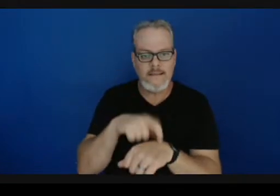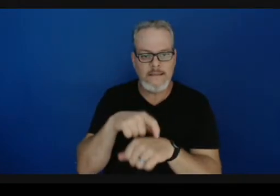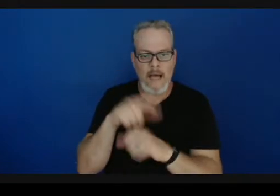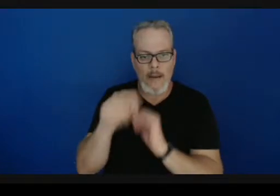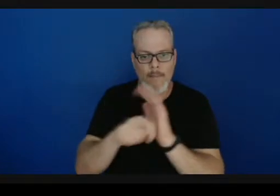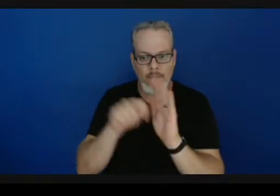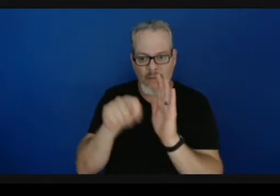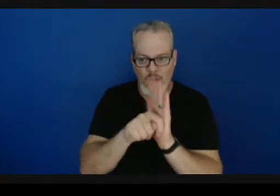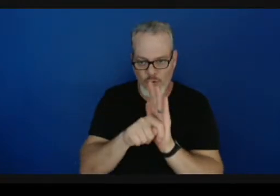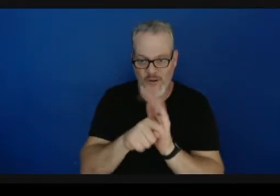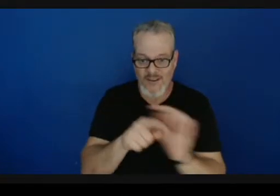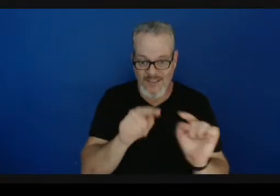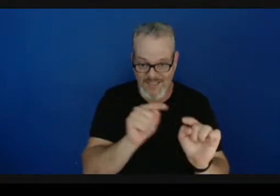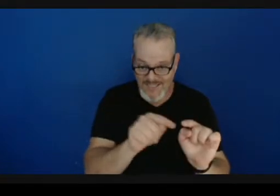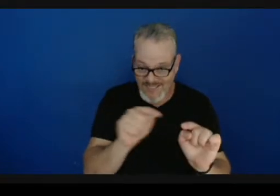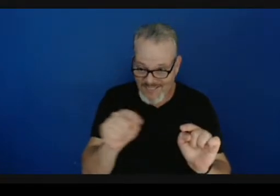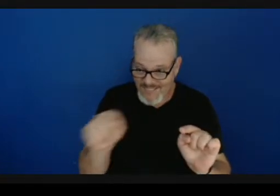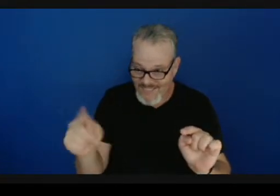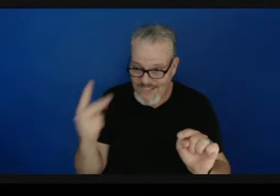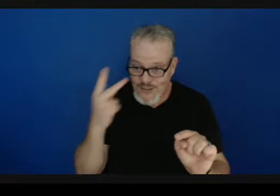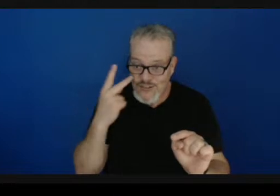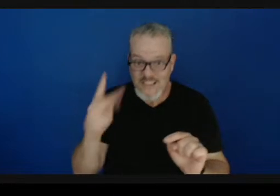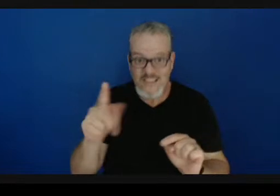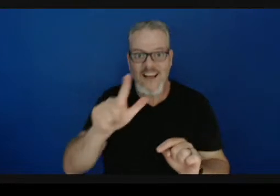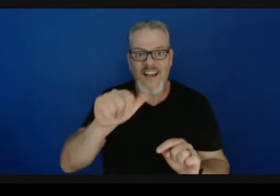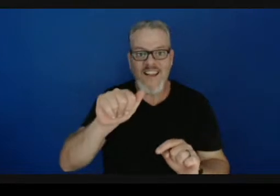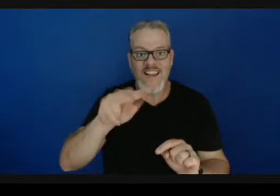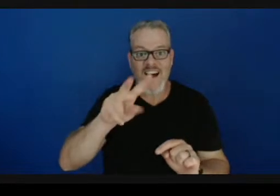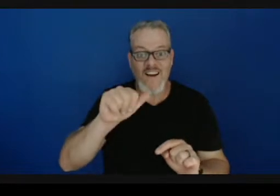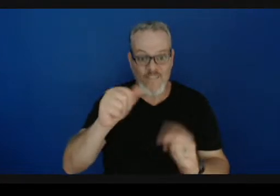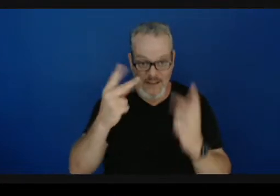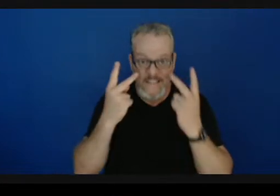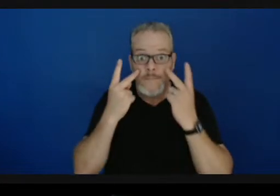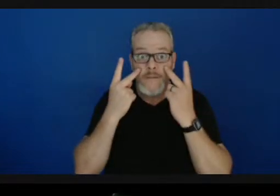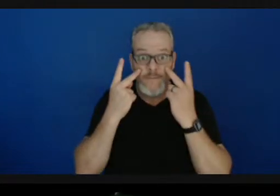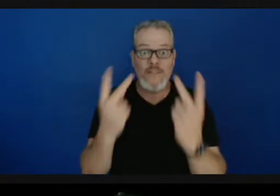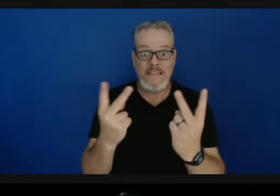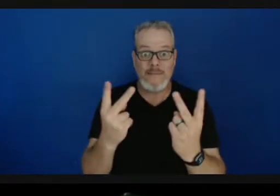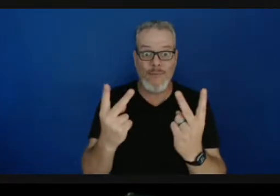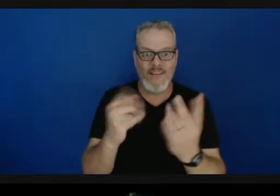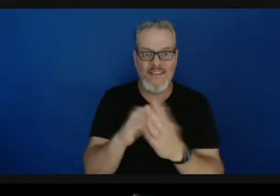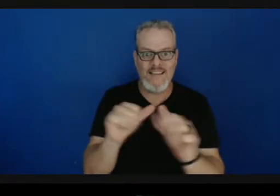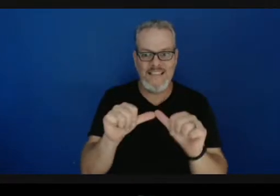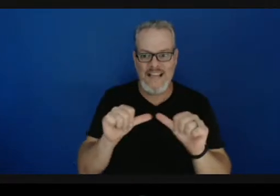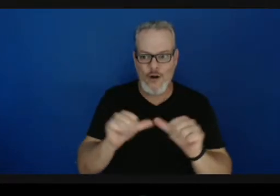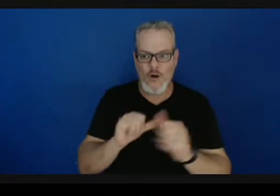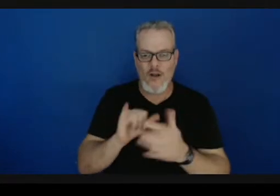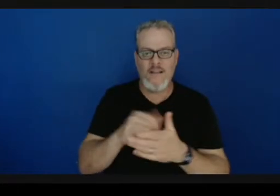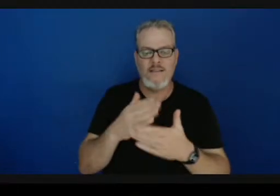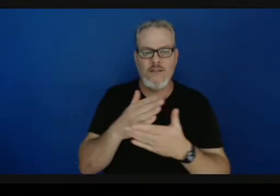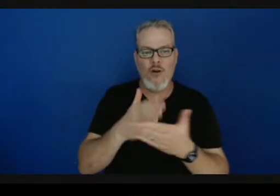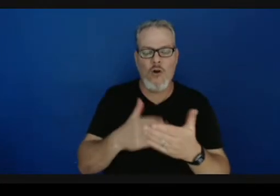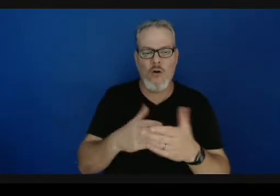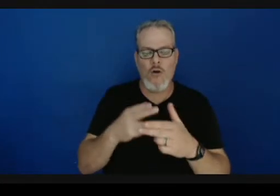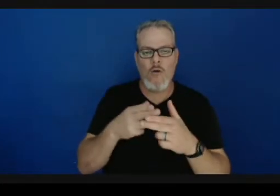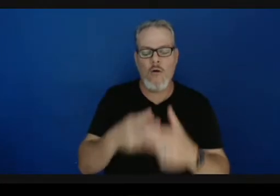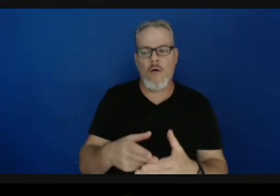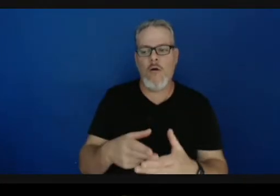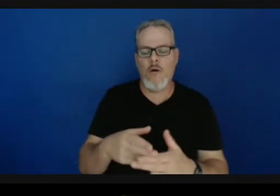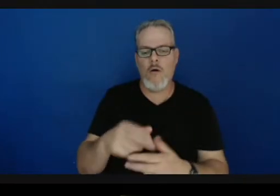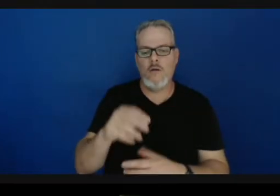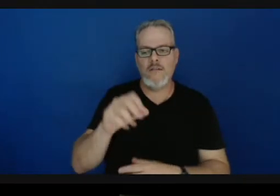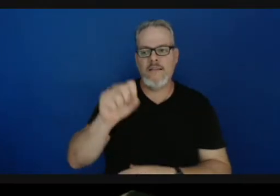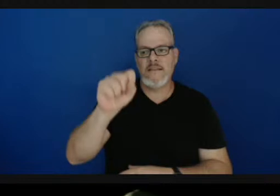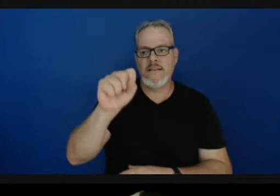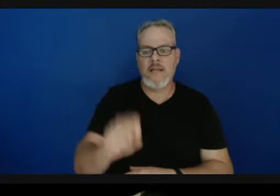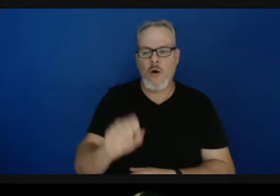bottom that lava has been visible in this area. This is an area that's part of the South Caldera. The lava is cut across a